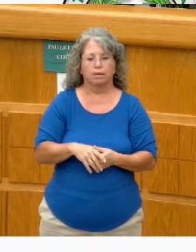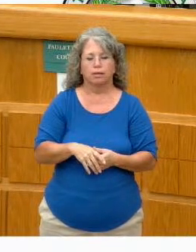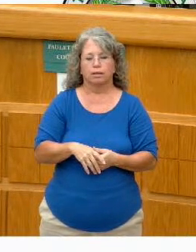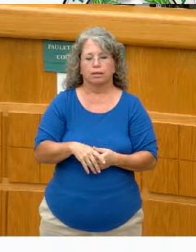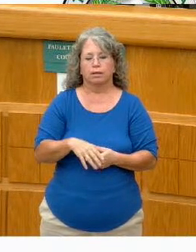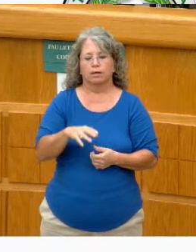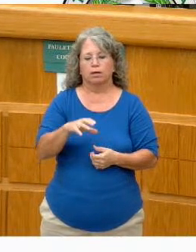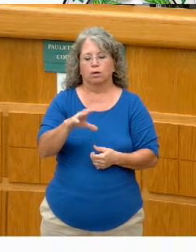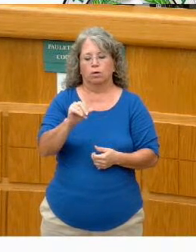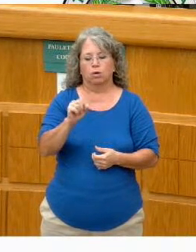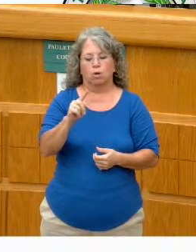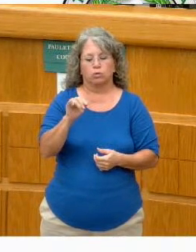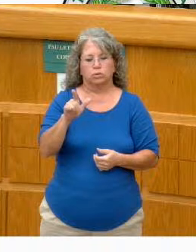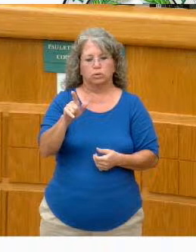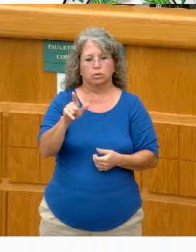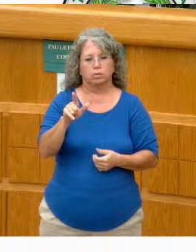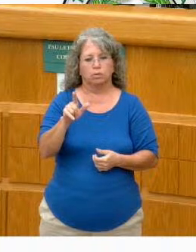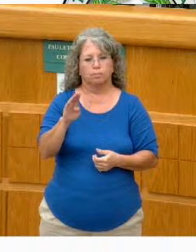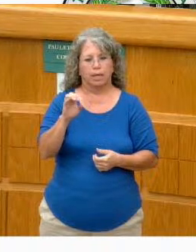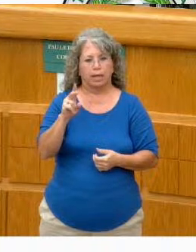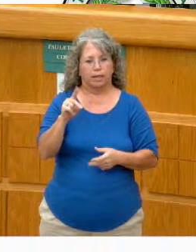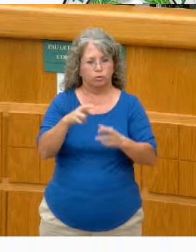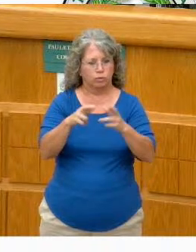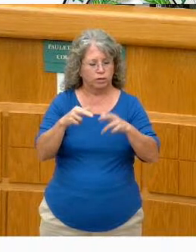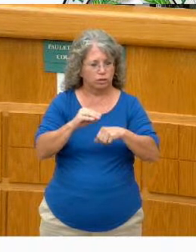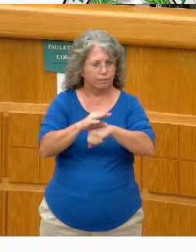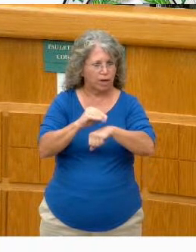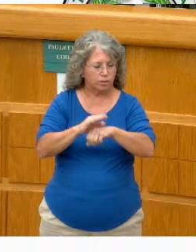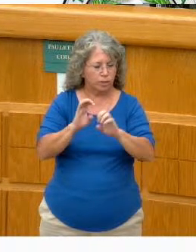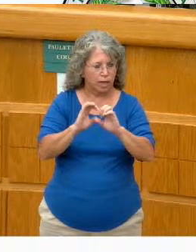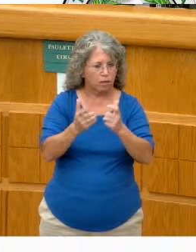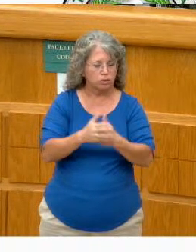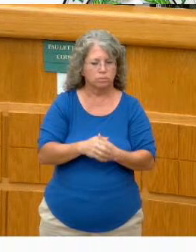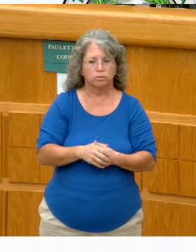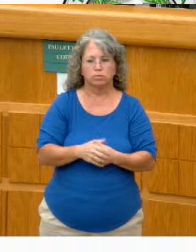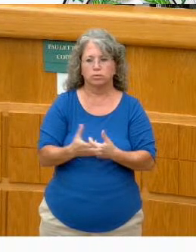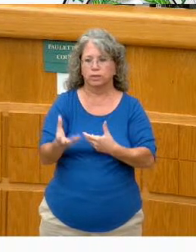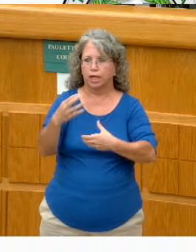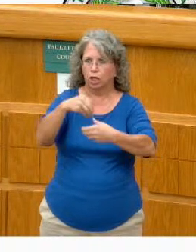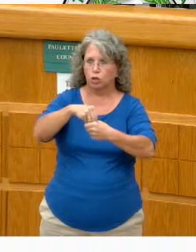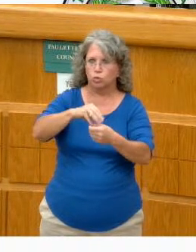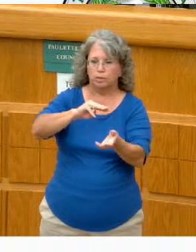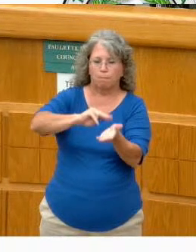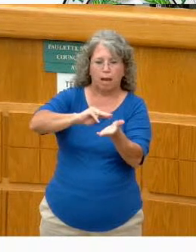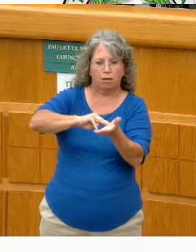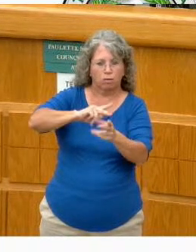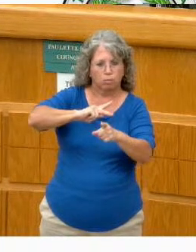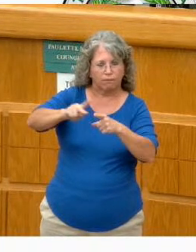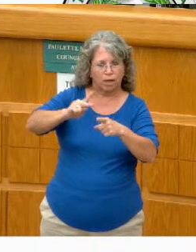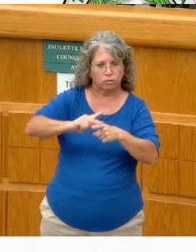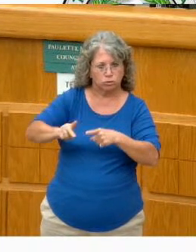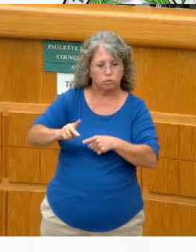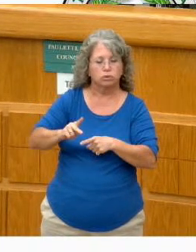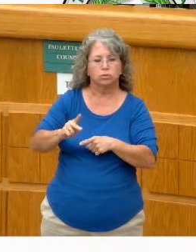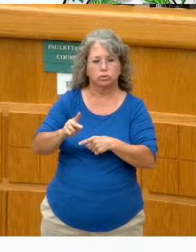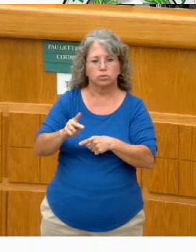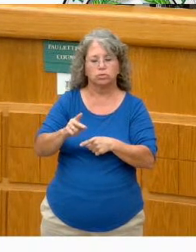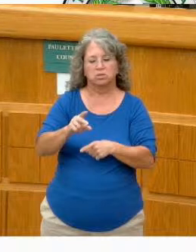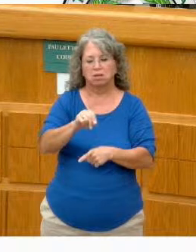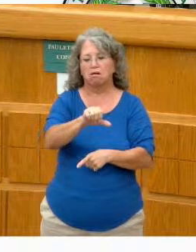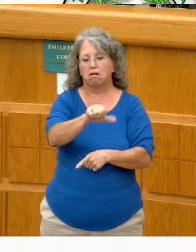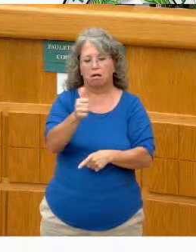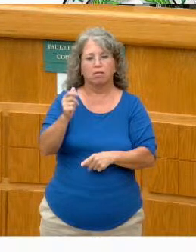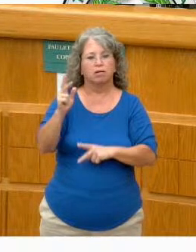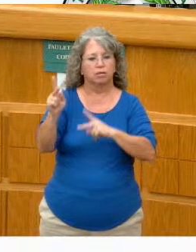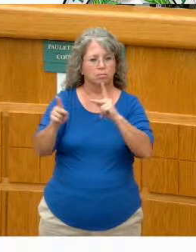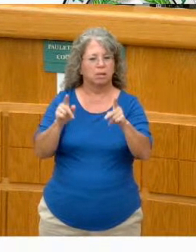Advisory Council, as well as medical professionals and other citizens that